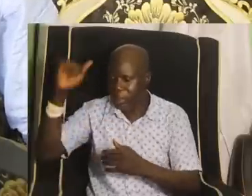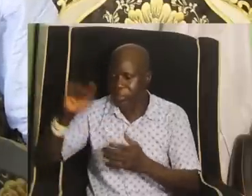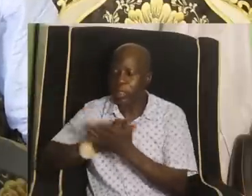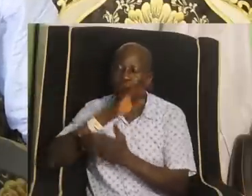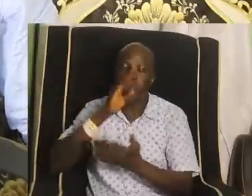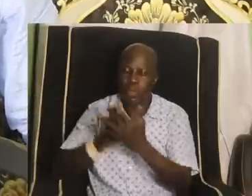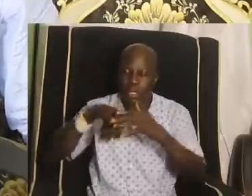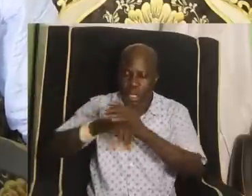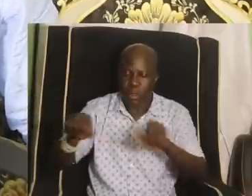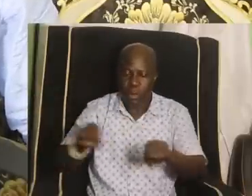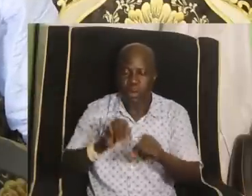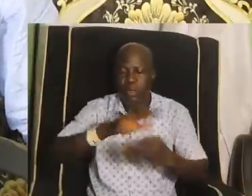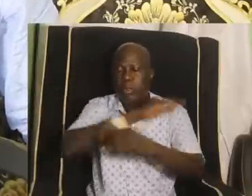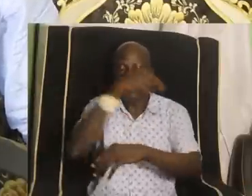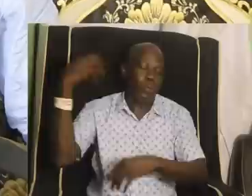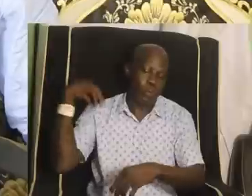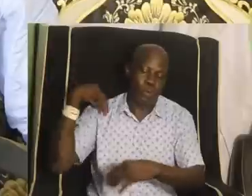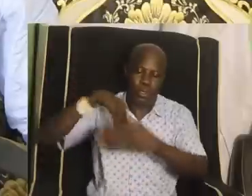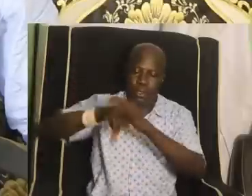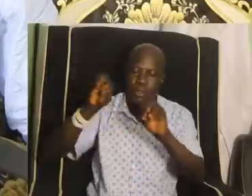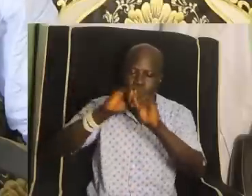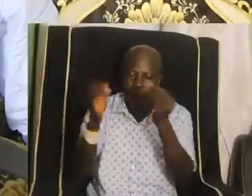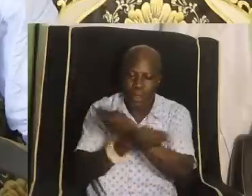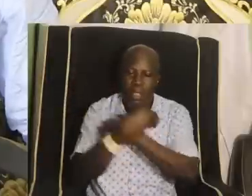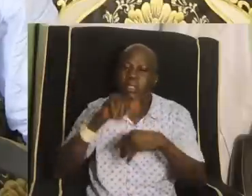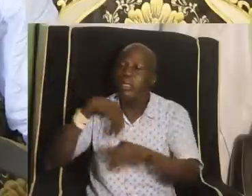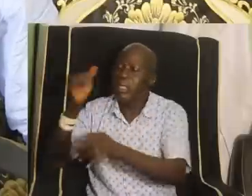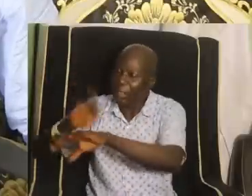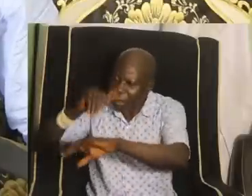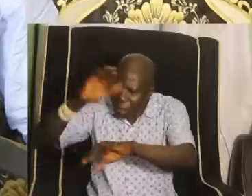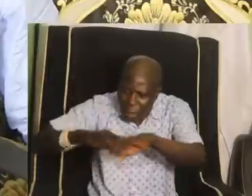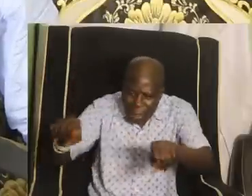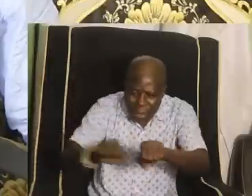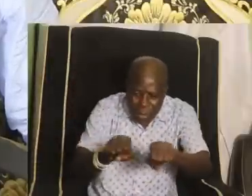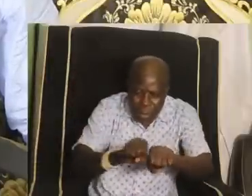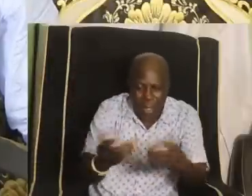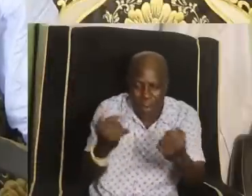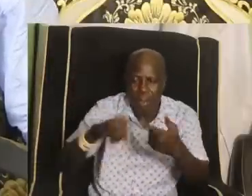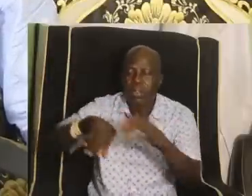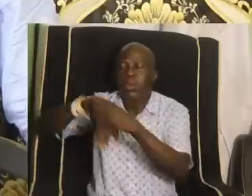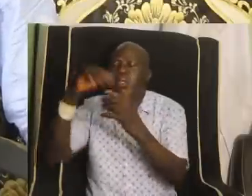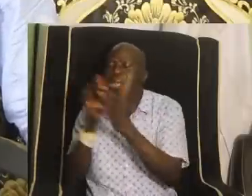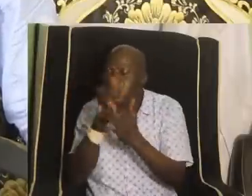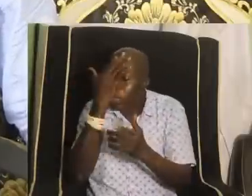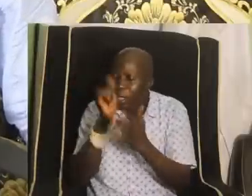boss in his office sent his colleague to him to collect his shoe, and he now puts on slippers as he wakes up.